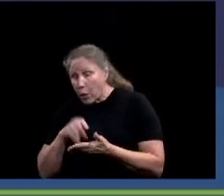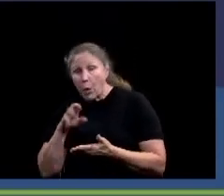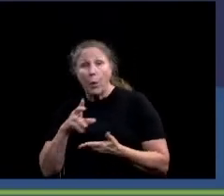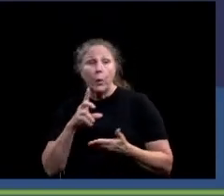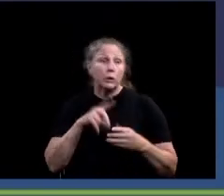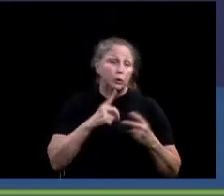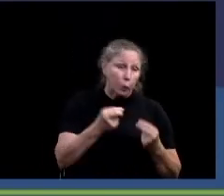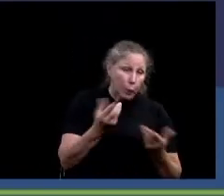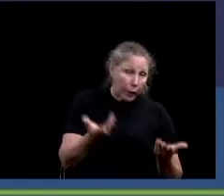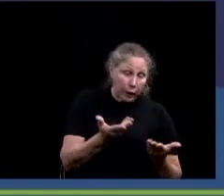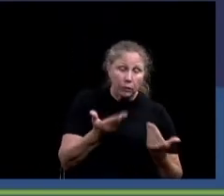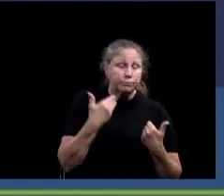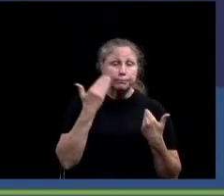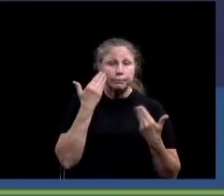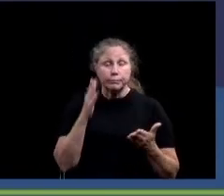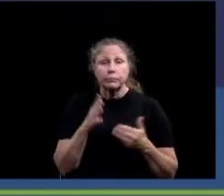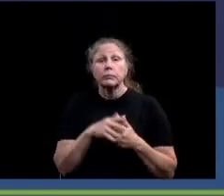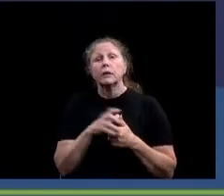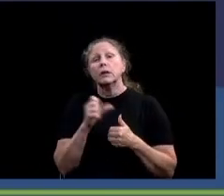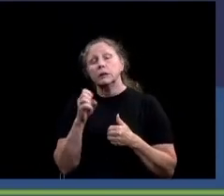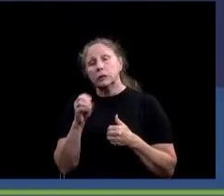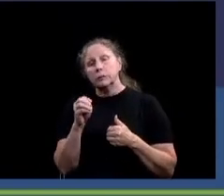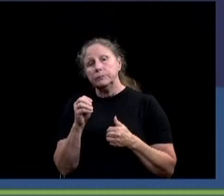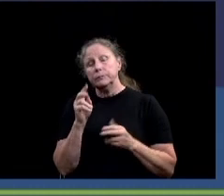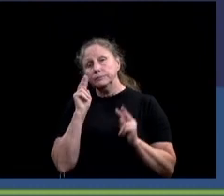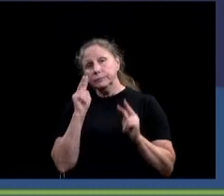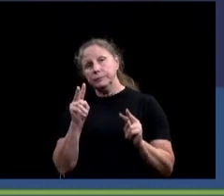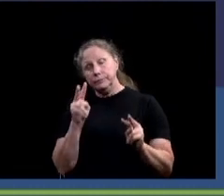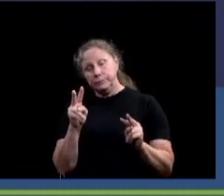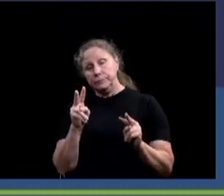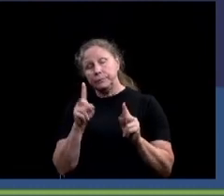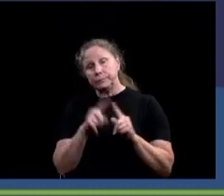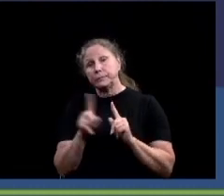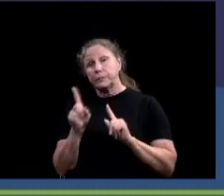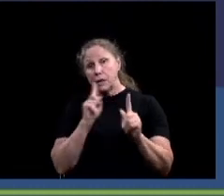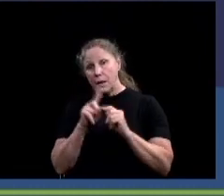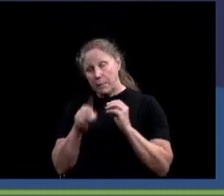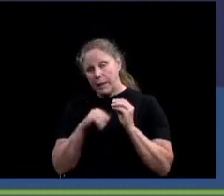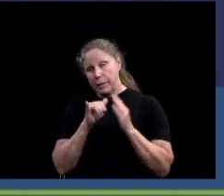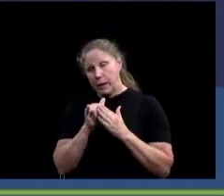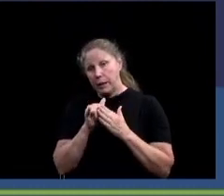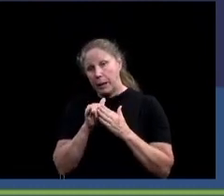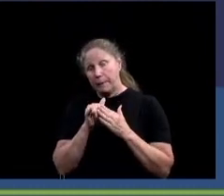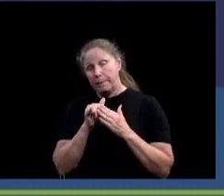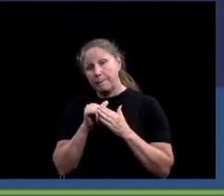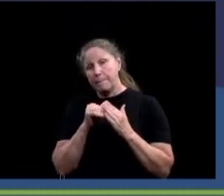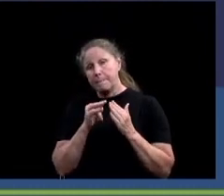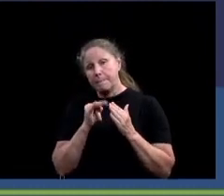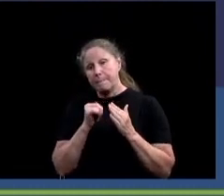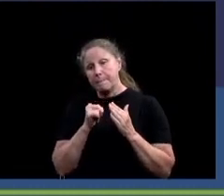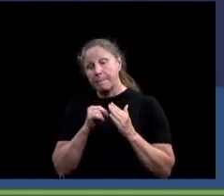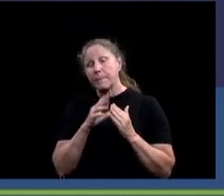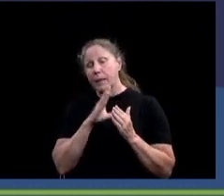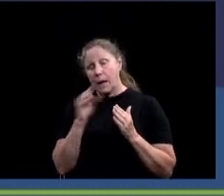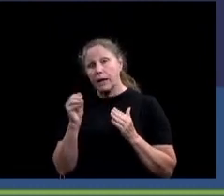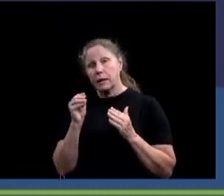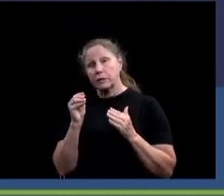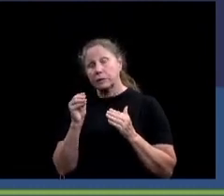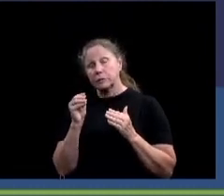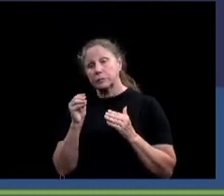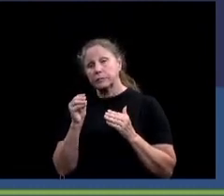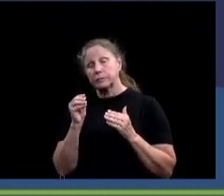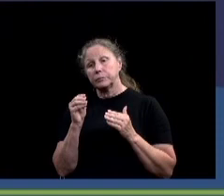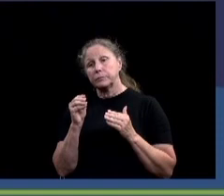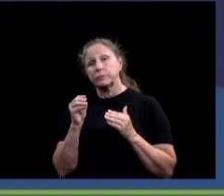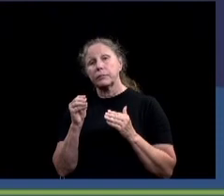forward to continued conversations about this. And it needs to be, you know, we don't need a knee-jerk reaction based